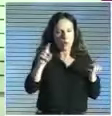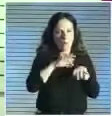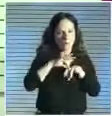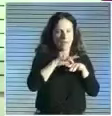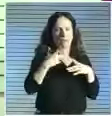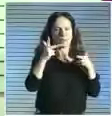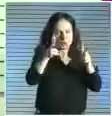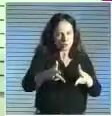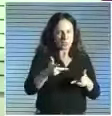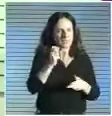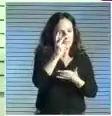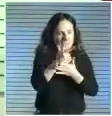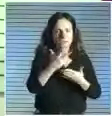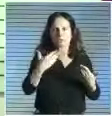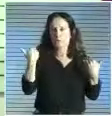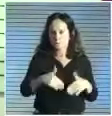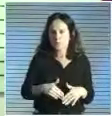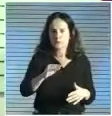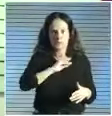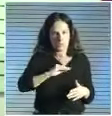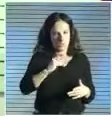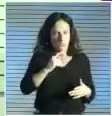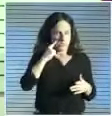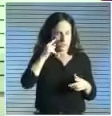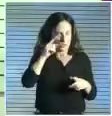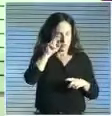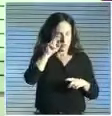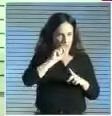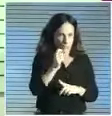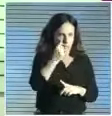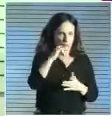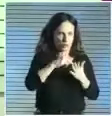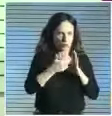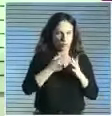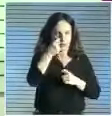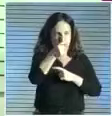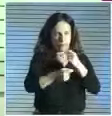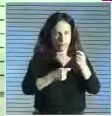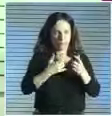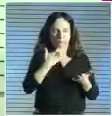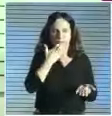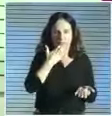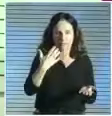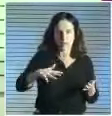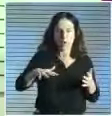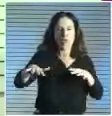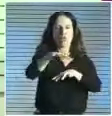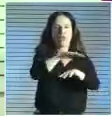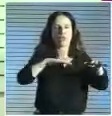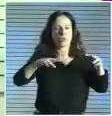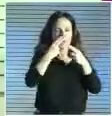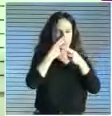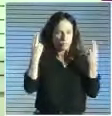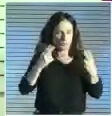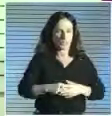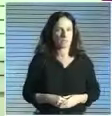works within that budgetary framework. For example, focusing on the public areas where they can find some smaller, you know, items. Maybe it's